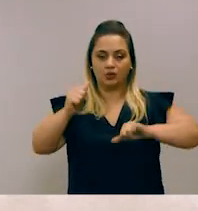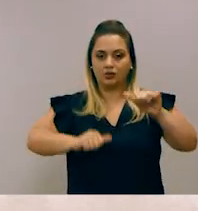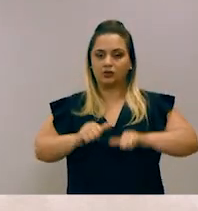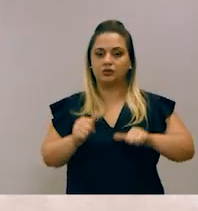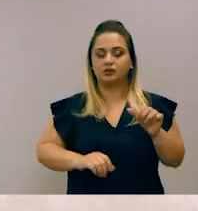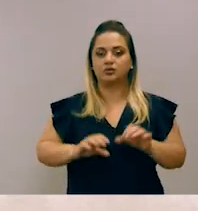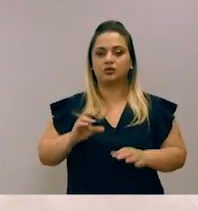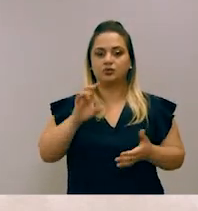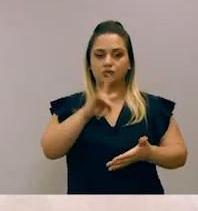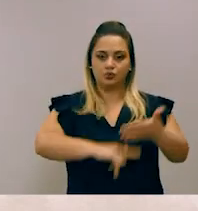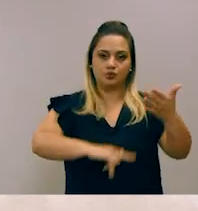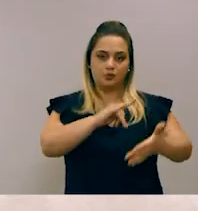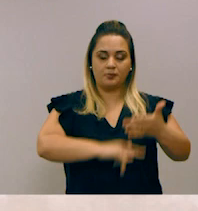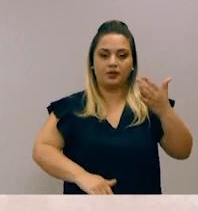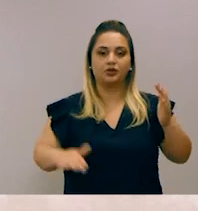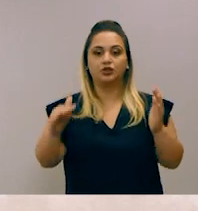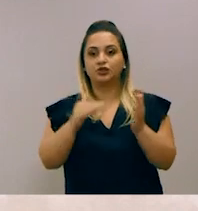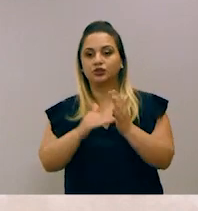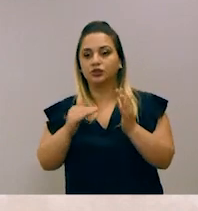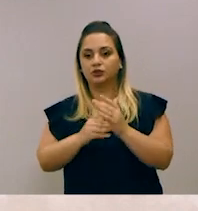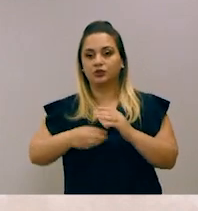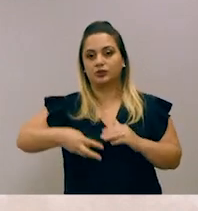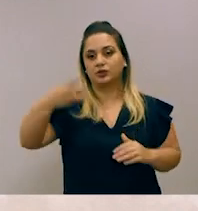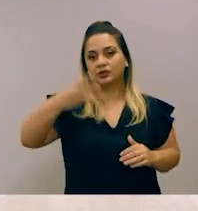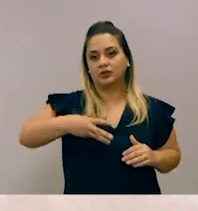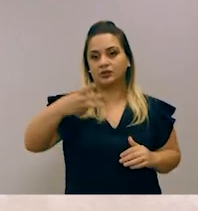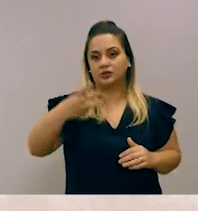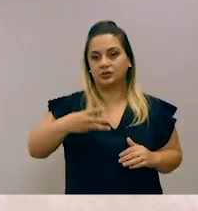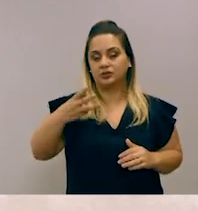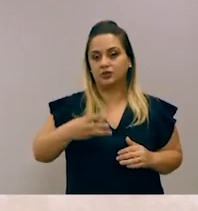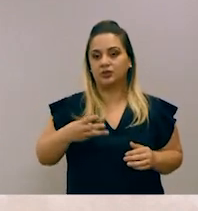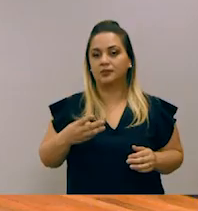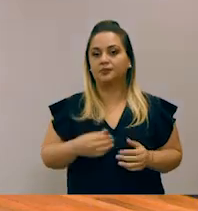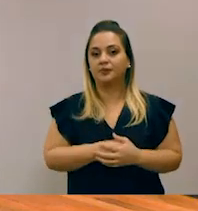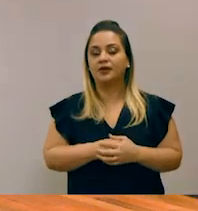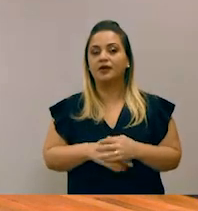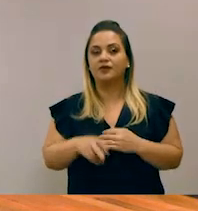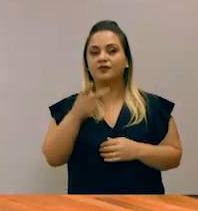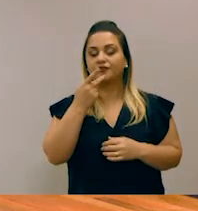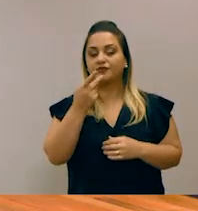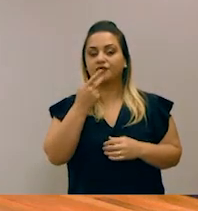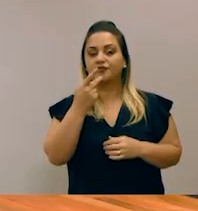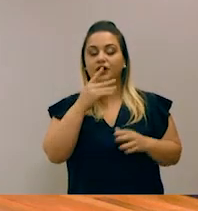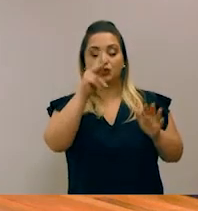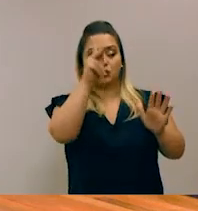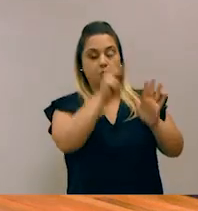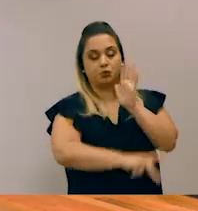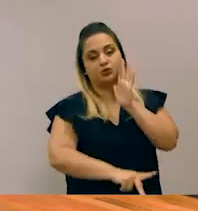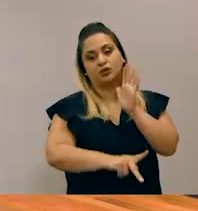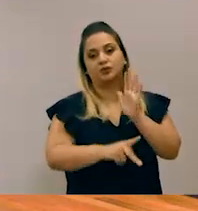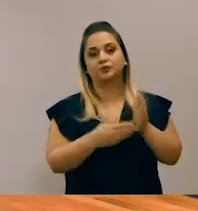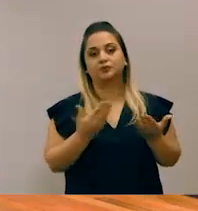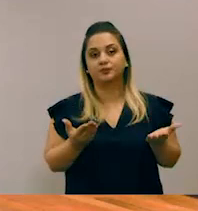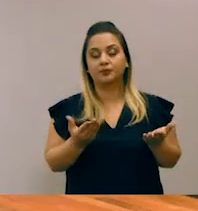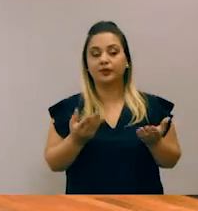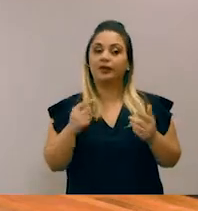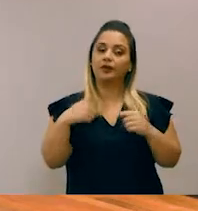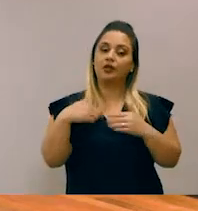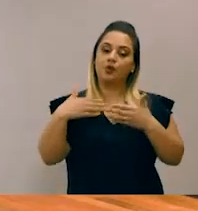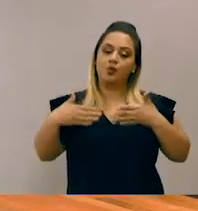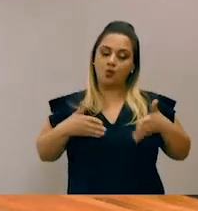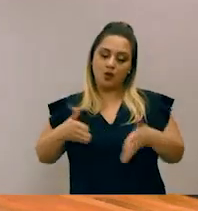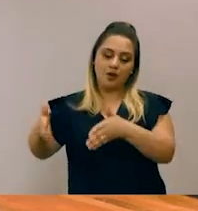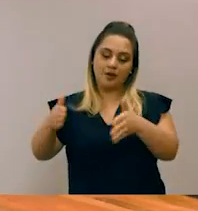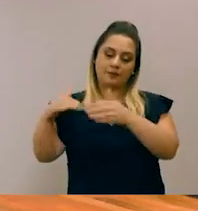will bring a more efficacy of the document. Now, going to the third part, let's talk about the project. It is a path